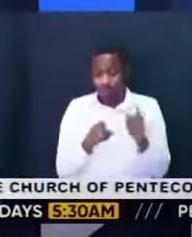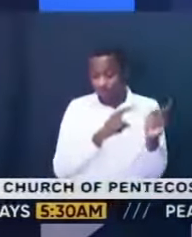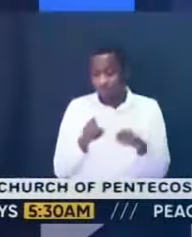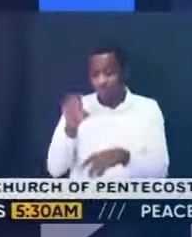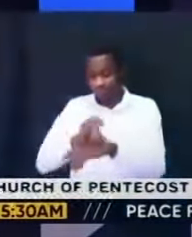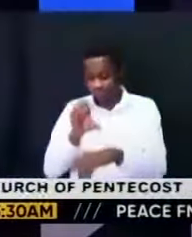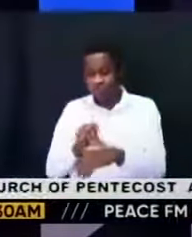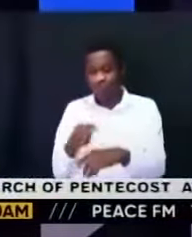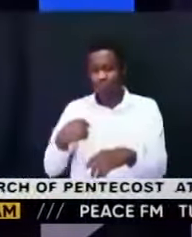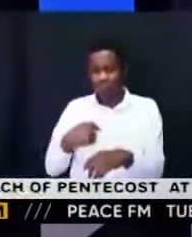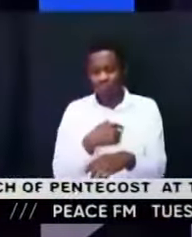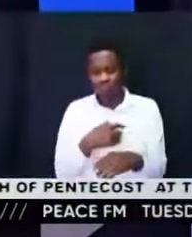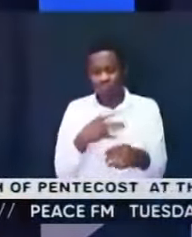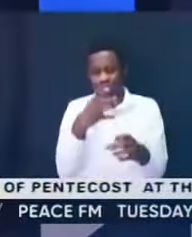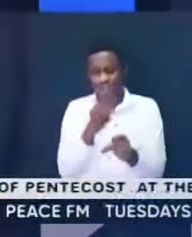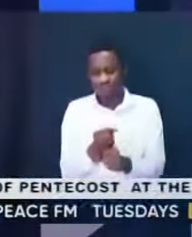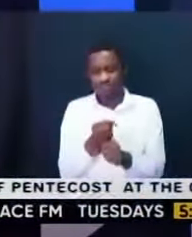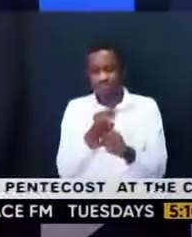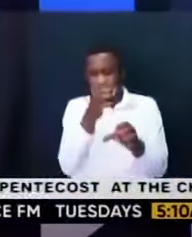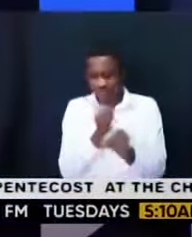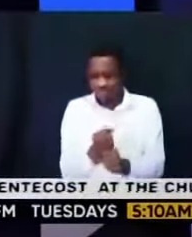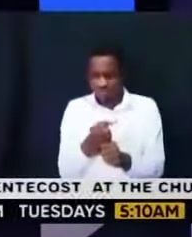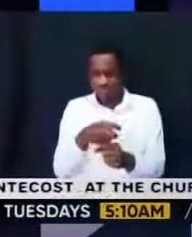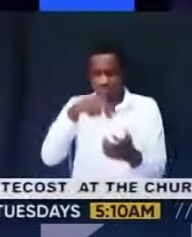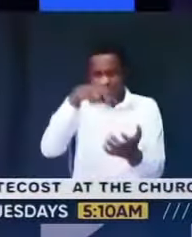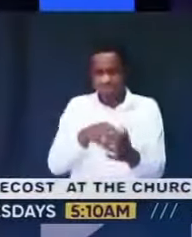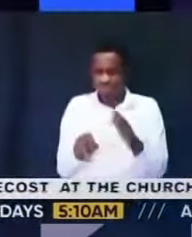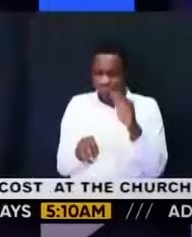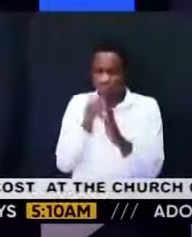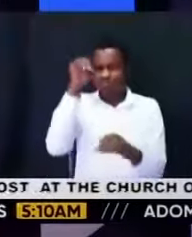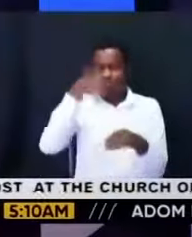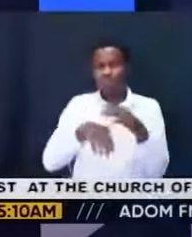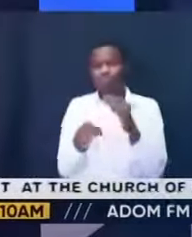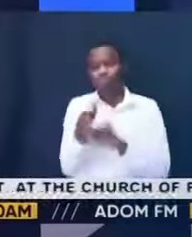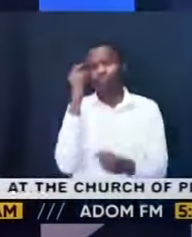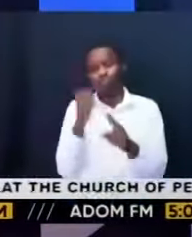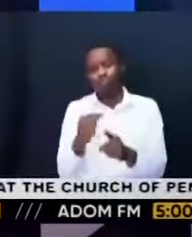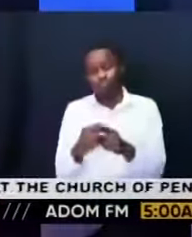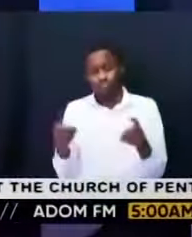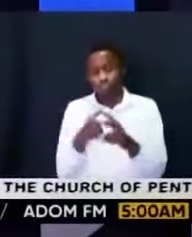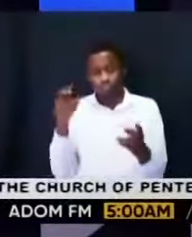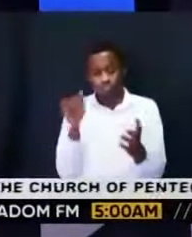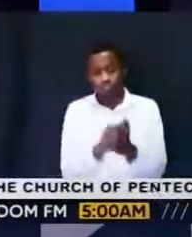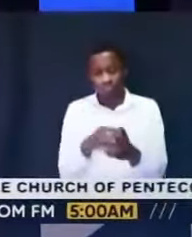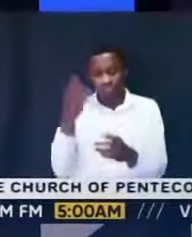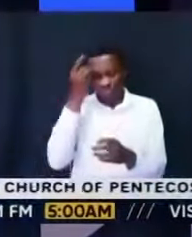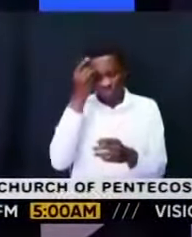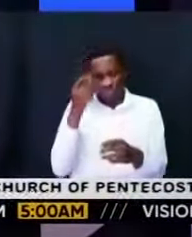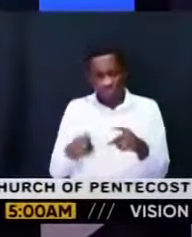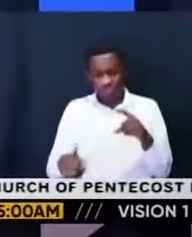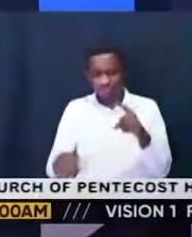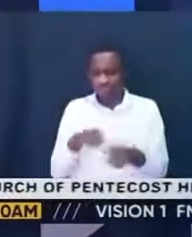church we get them granted by the word of God so that the devil do not W them